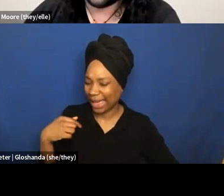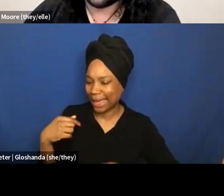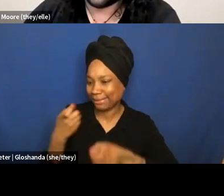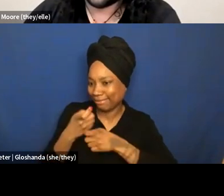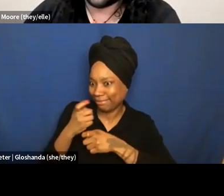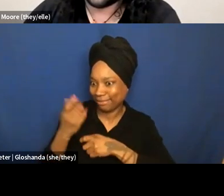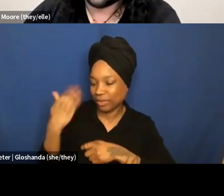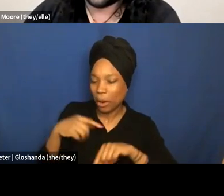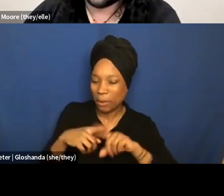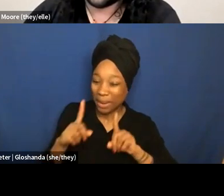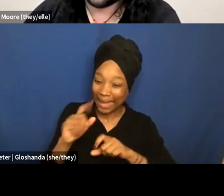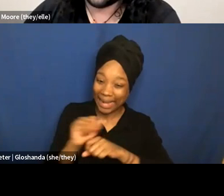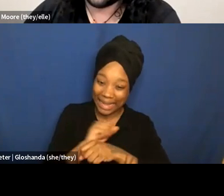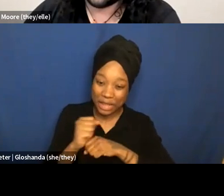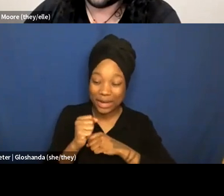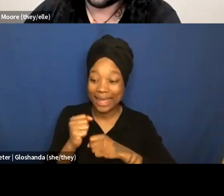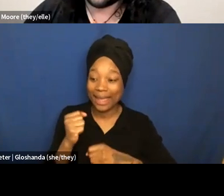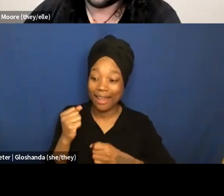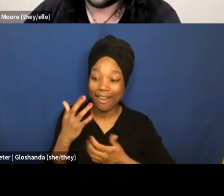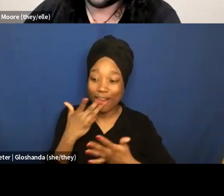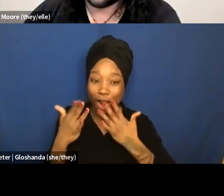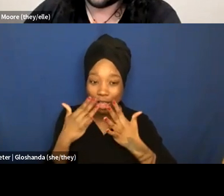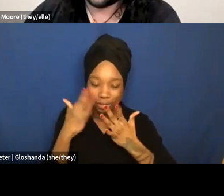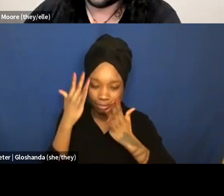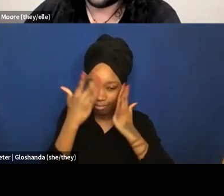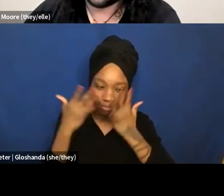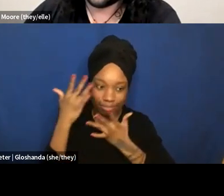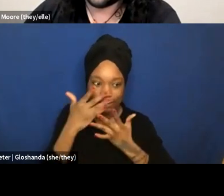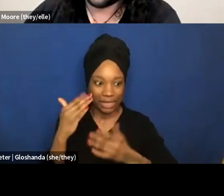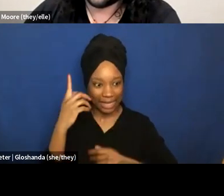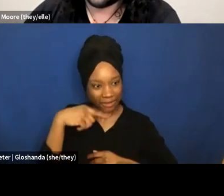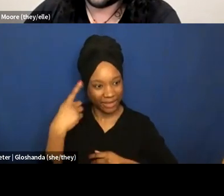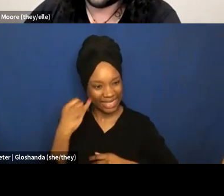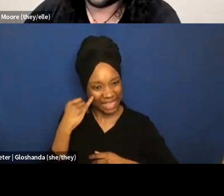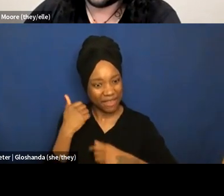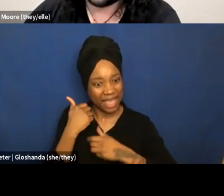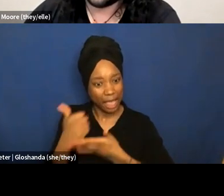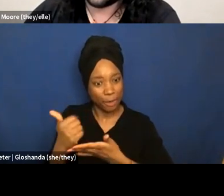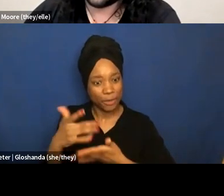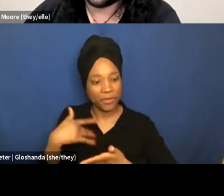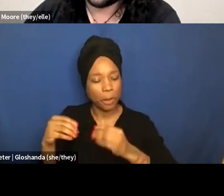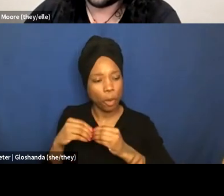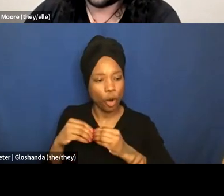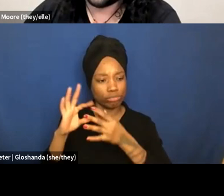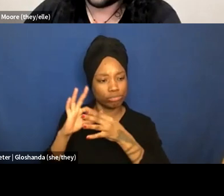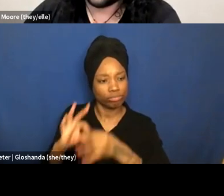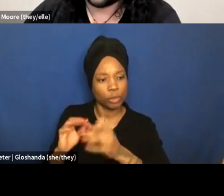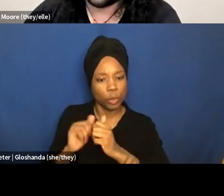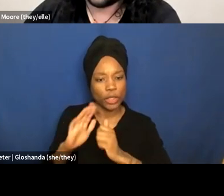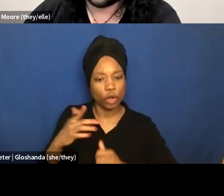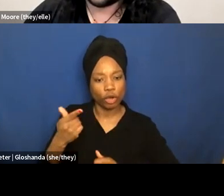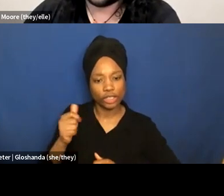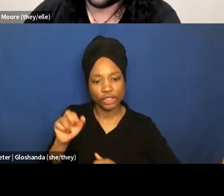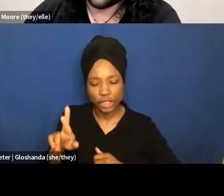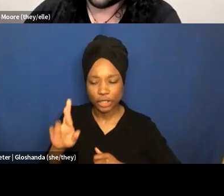putting colors on one's face, if that makes one feel more aligned with one's gender or with one's joy, little things like that